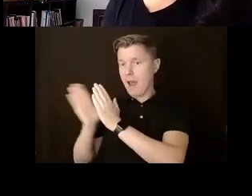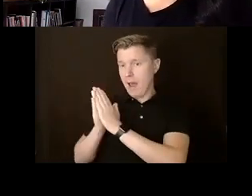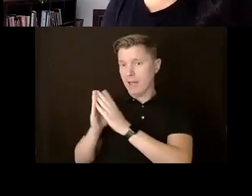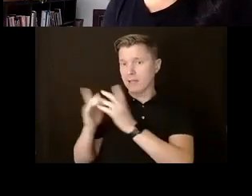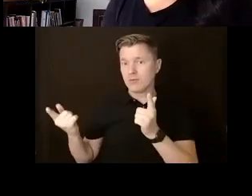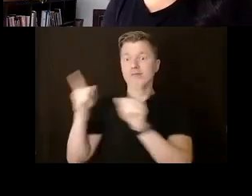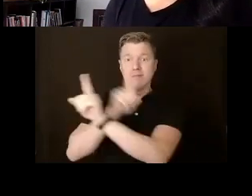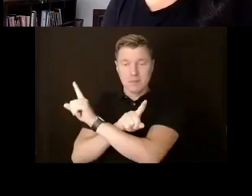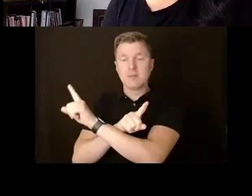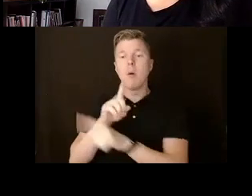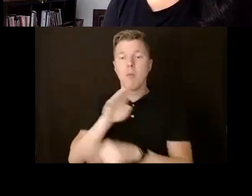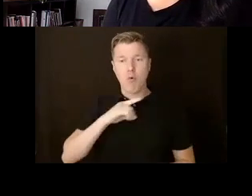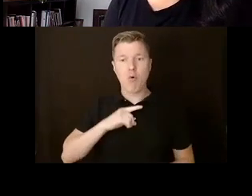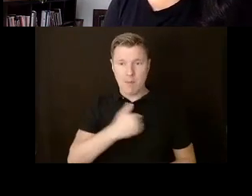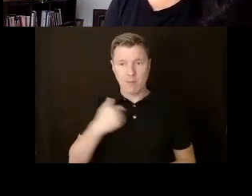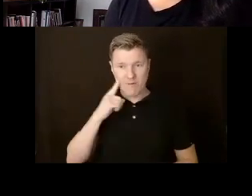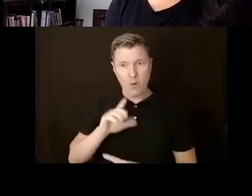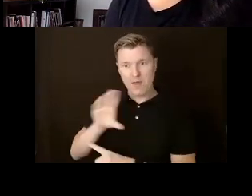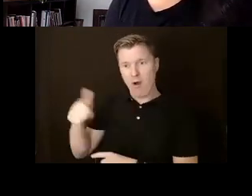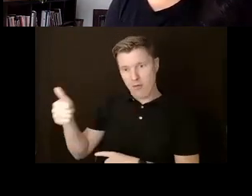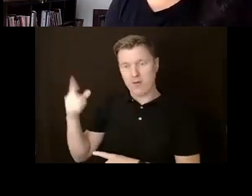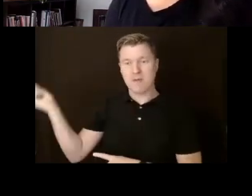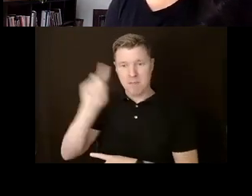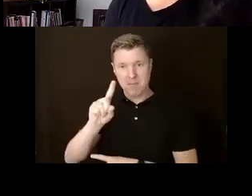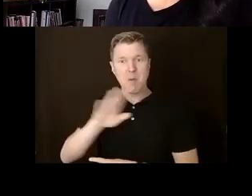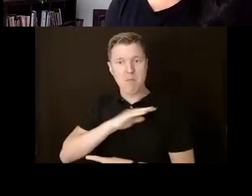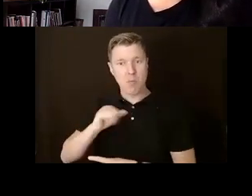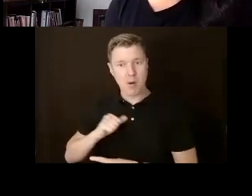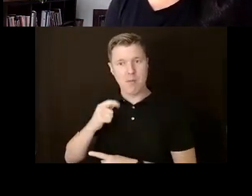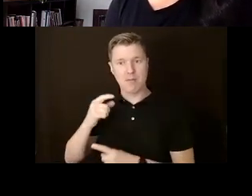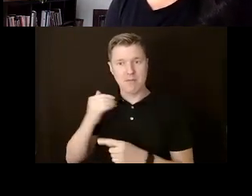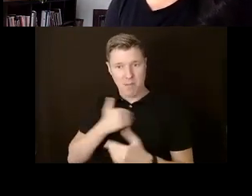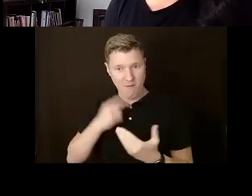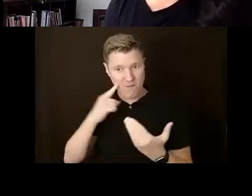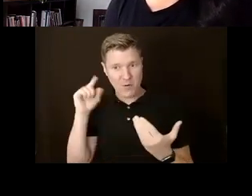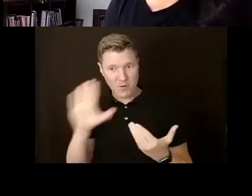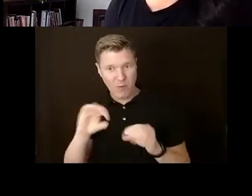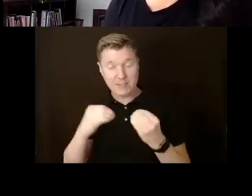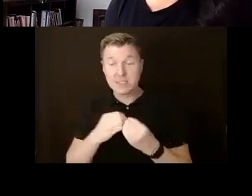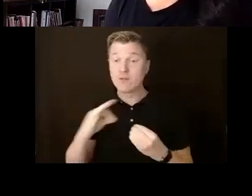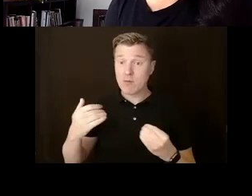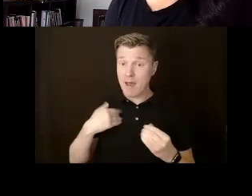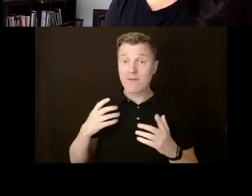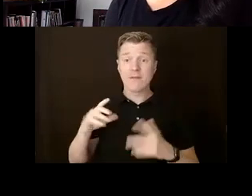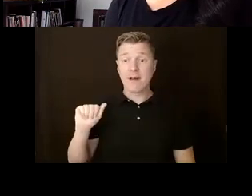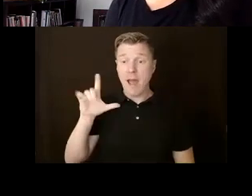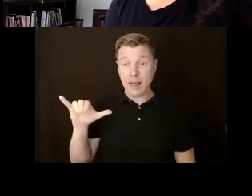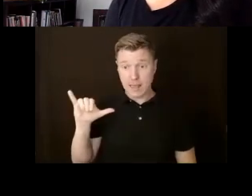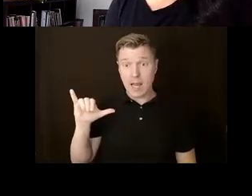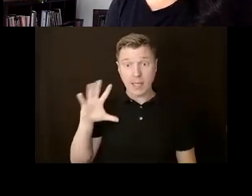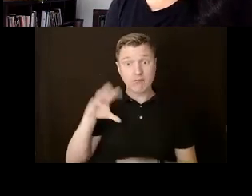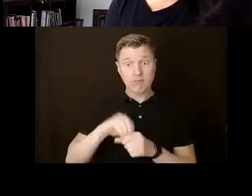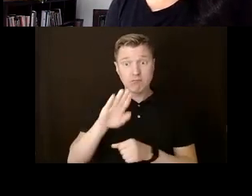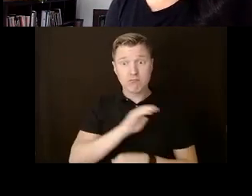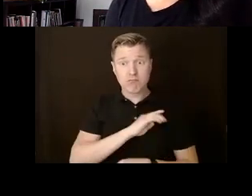each other's organization. Because if you can have an ally on your board who understands what it means to be a frontline worker,